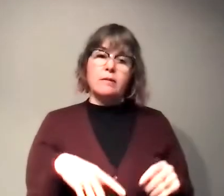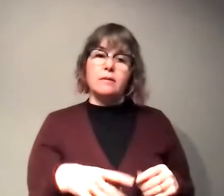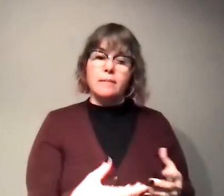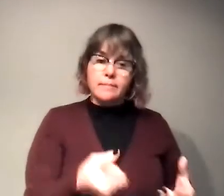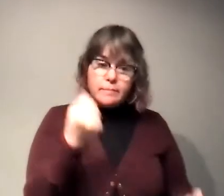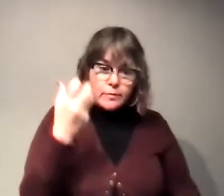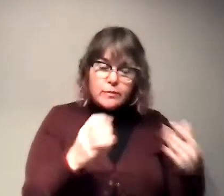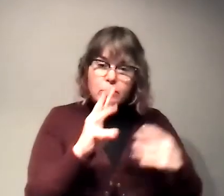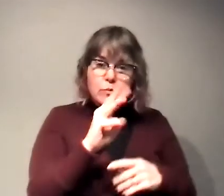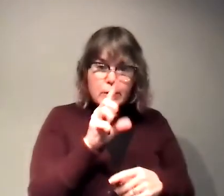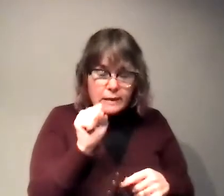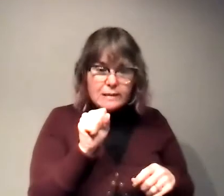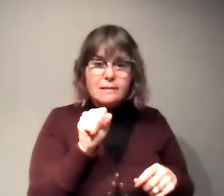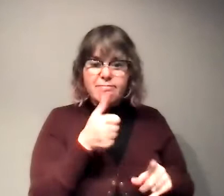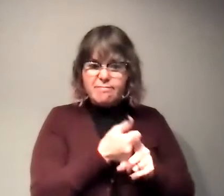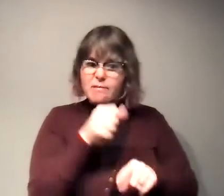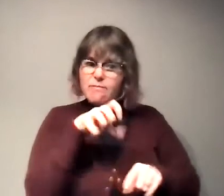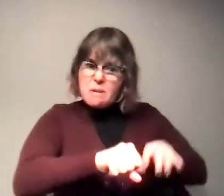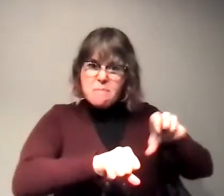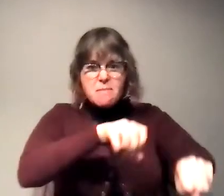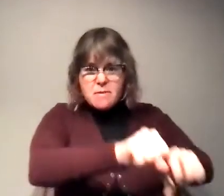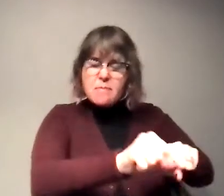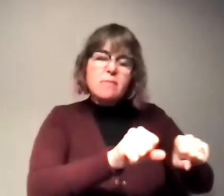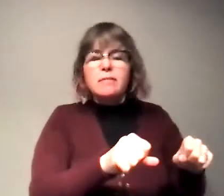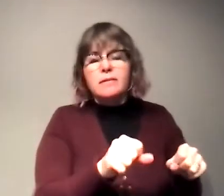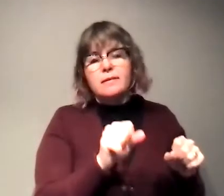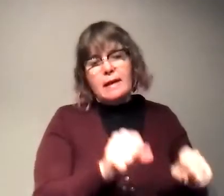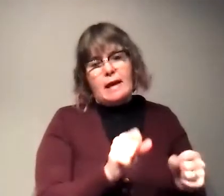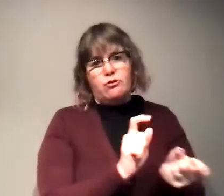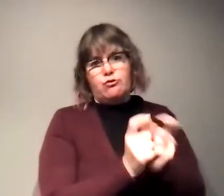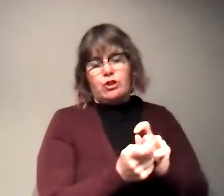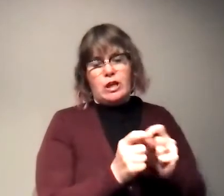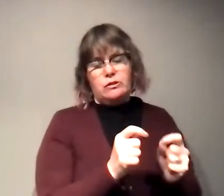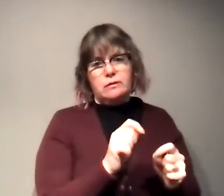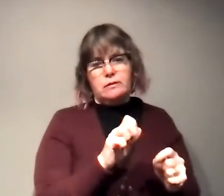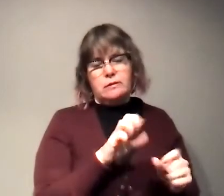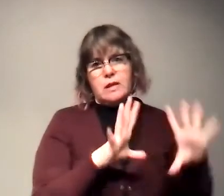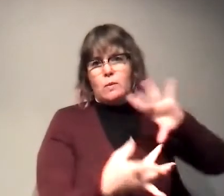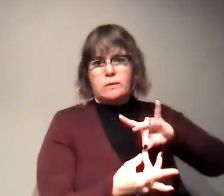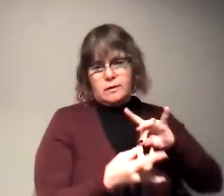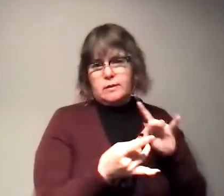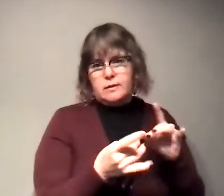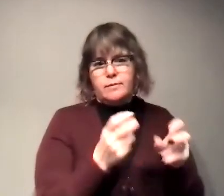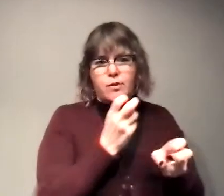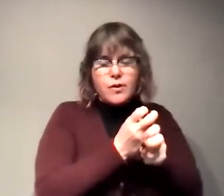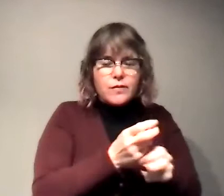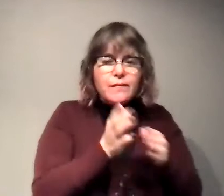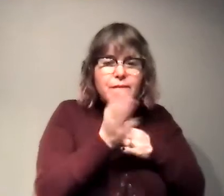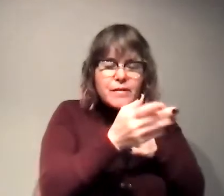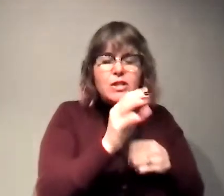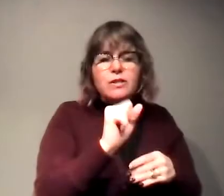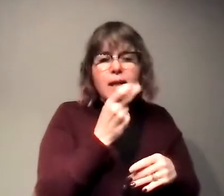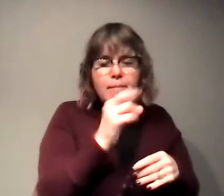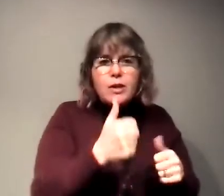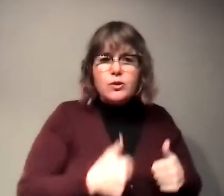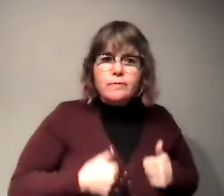that are invasive and taking over. They can really change ecosystems and make it hard for fish or salamanders to